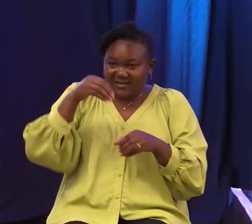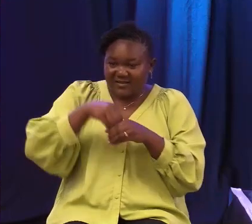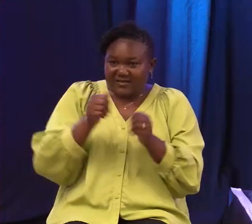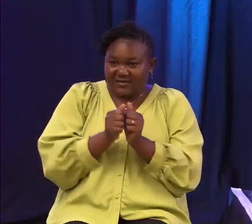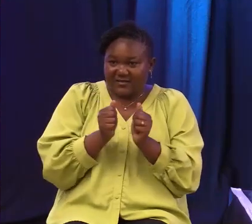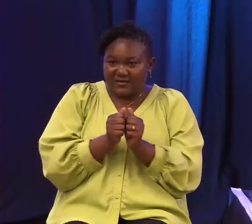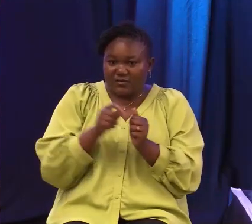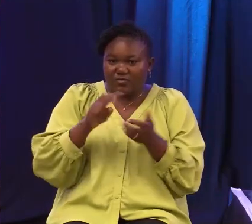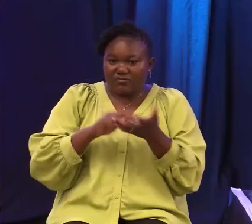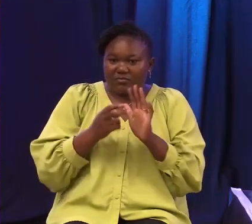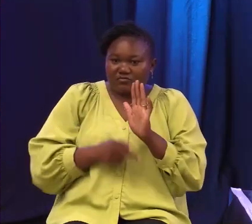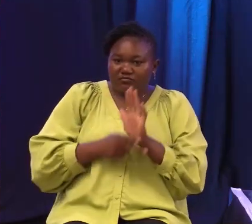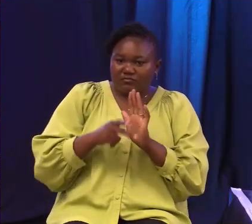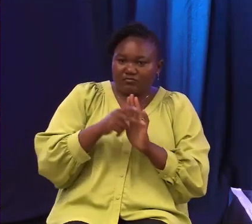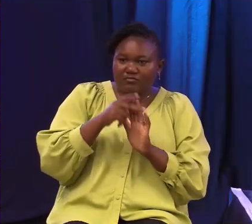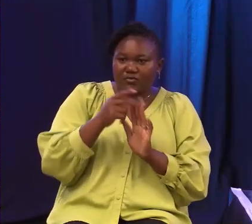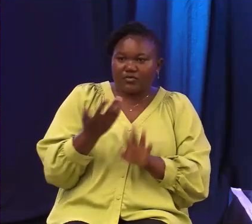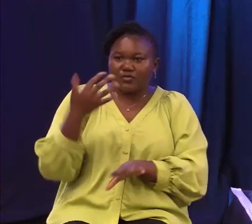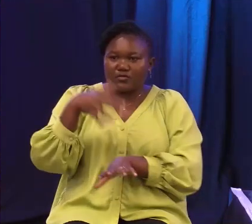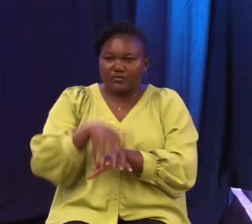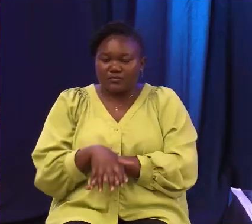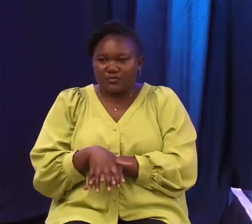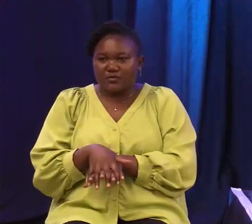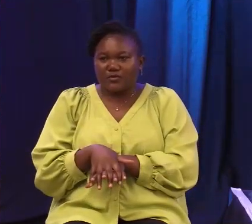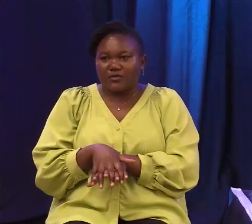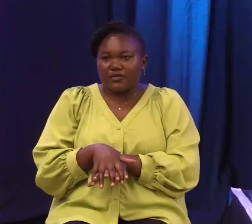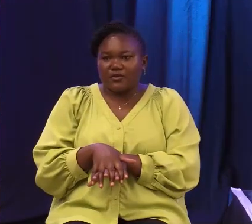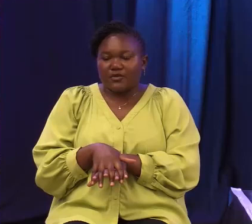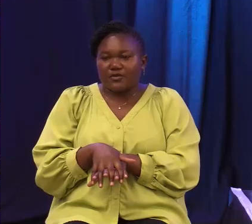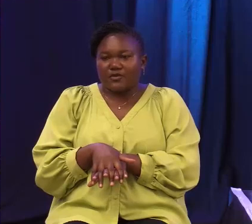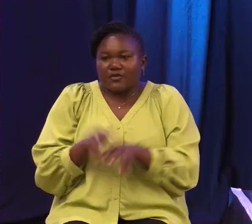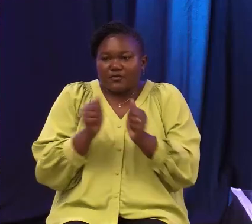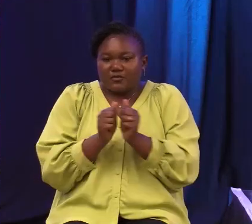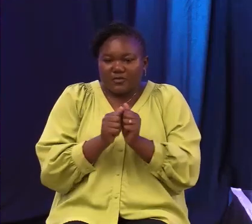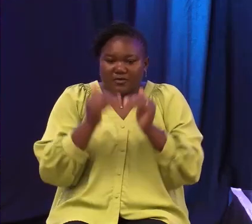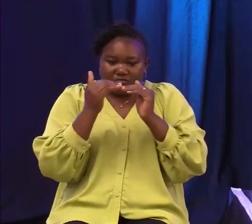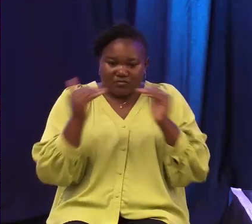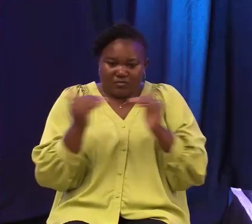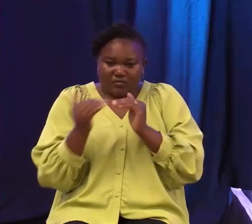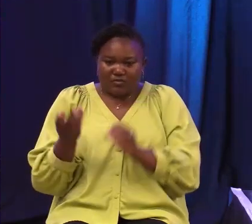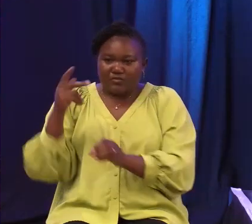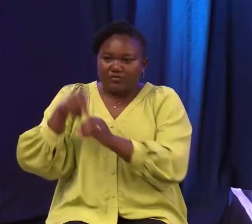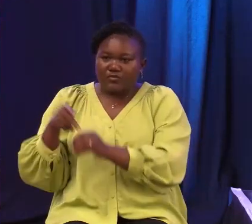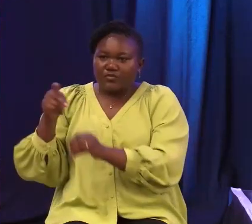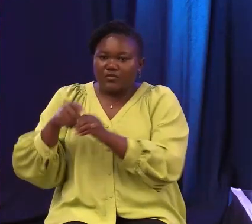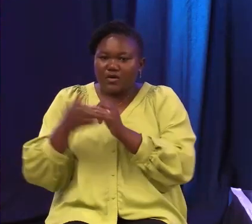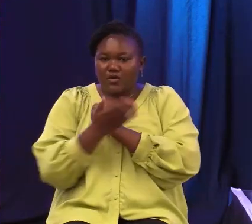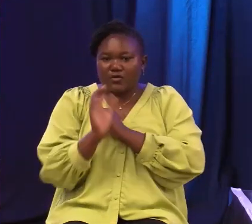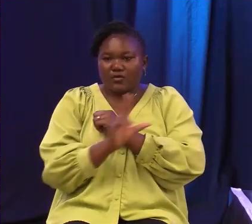society promotes an inclusive society underlined by equal participation for all